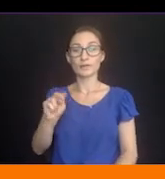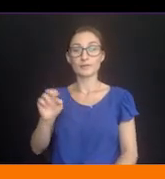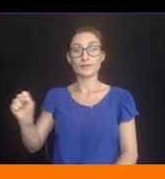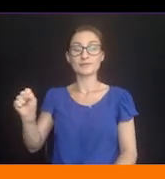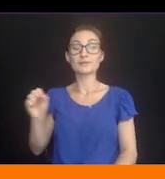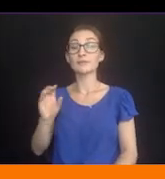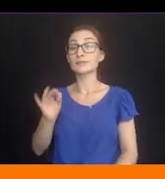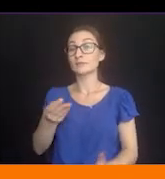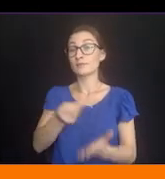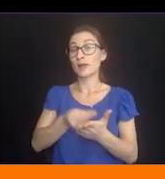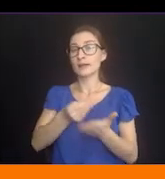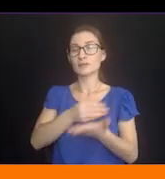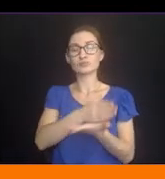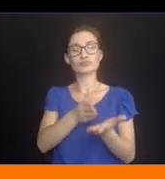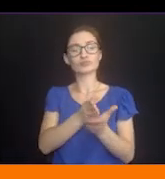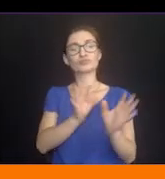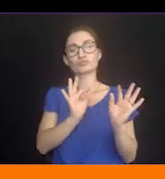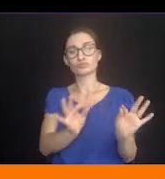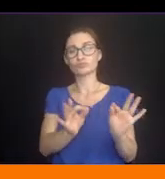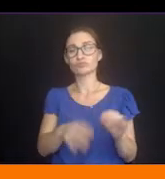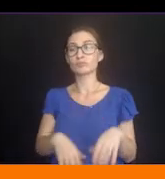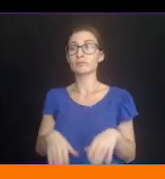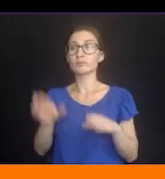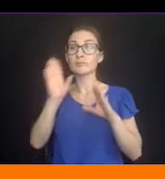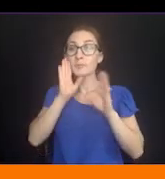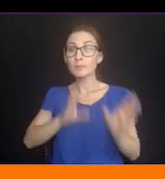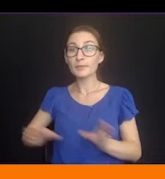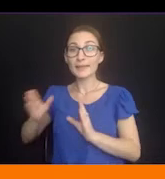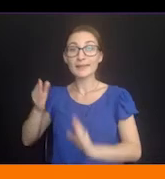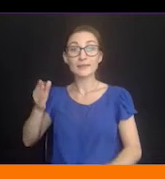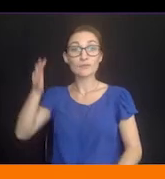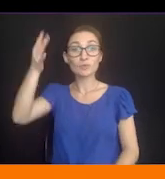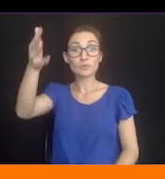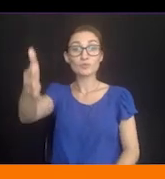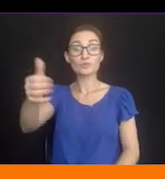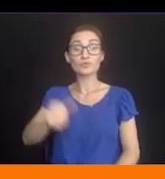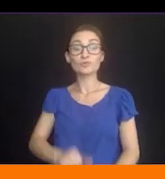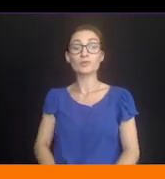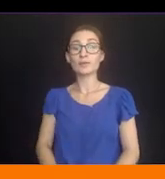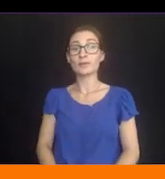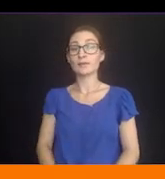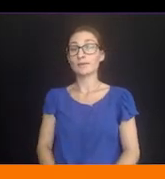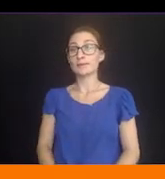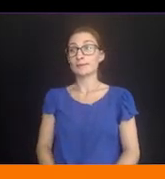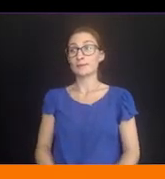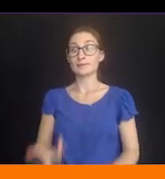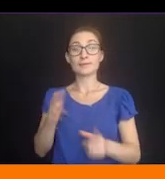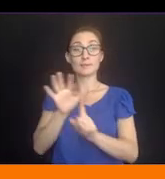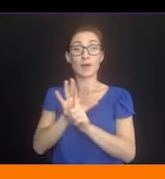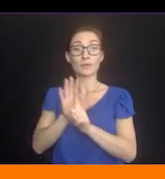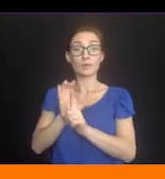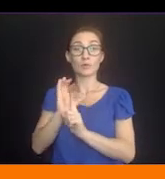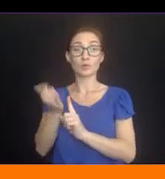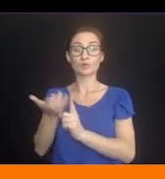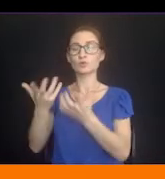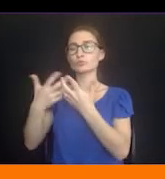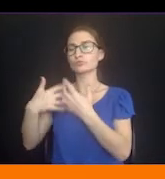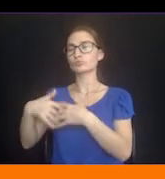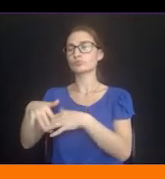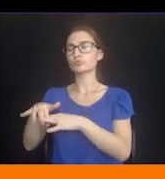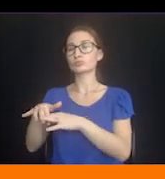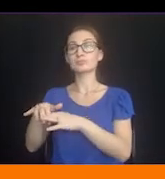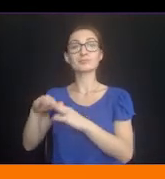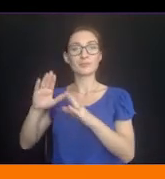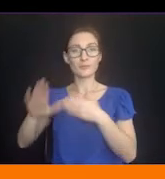organizational, or we sometimes call cultural wellness, if your finances are in order, if you've planned for the